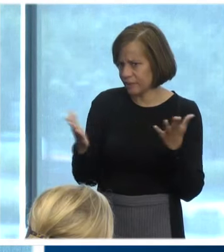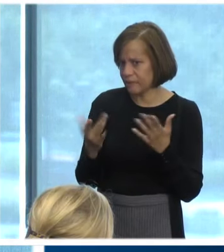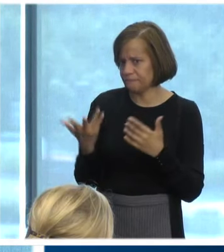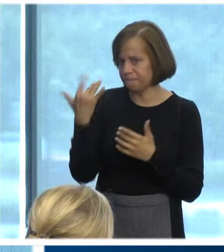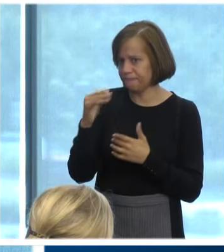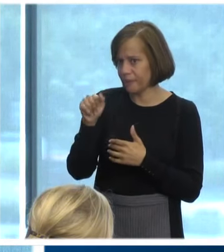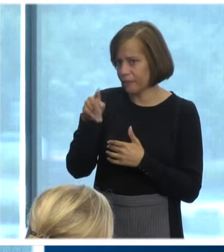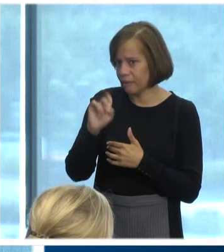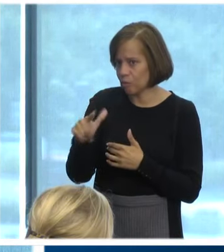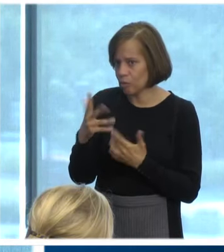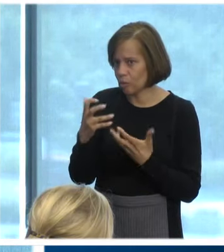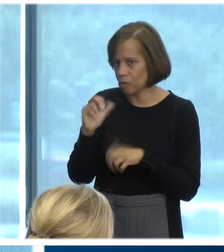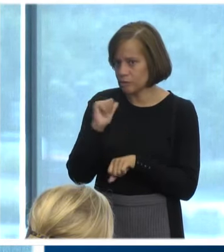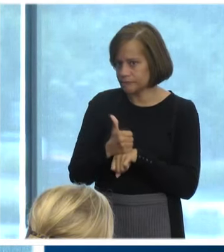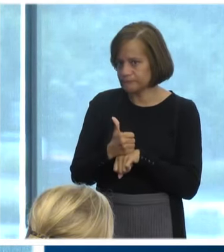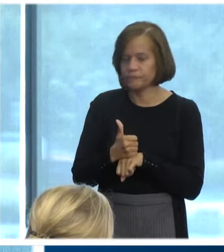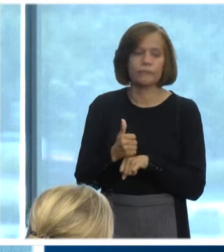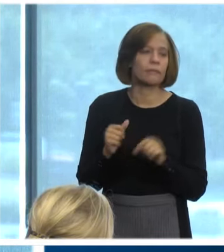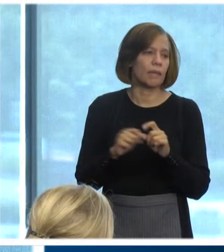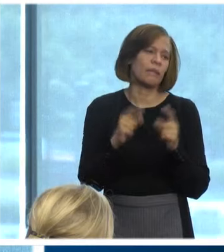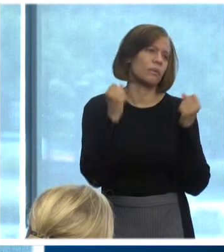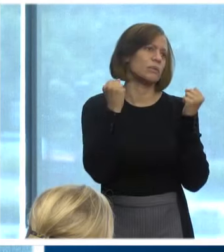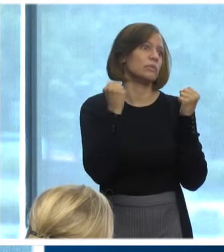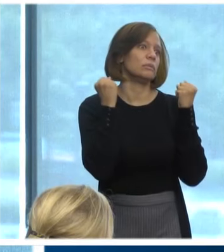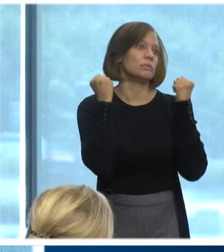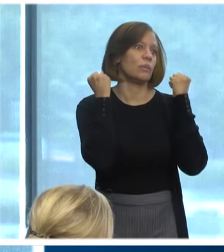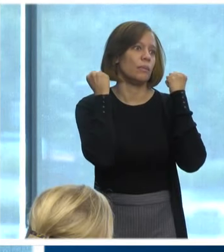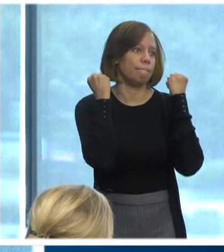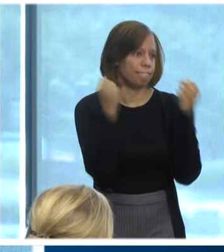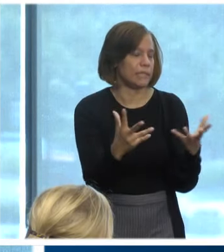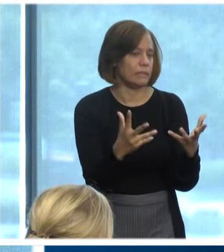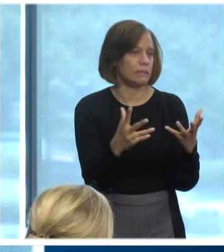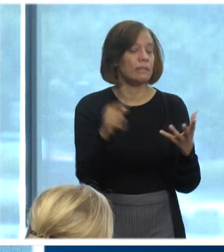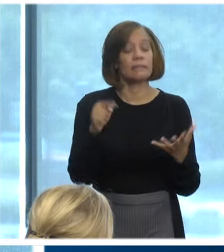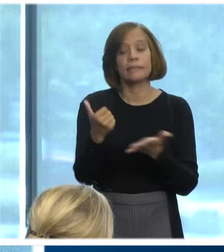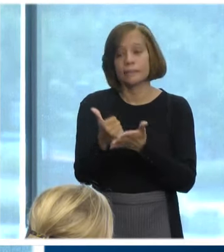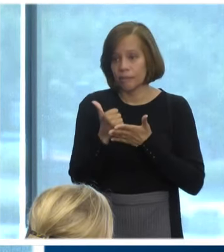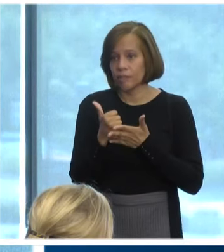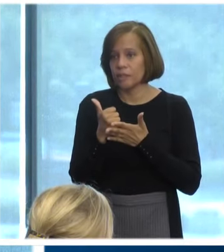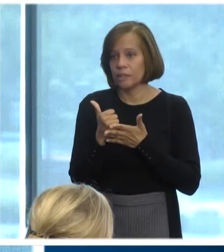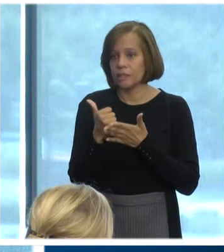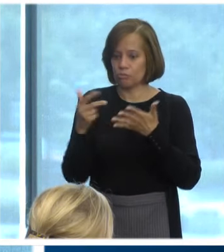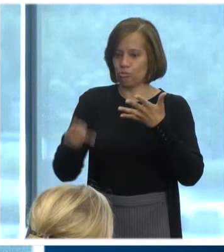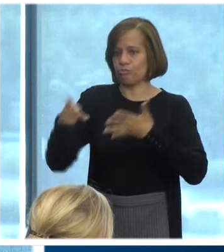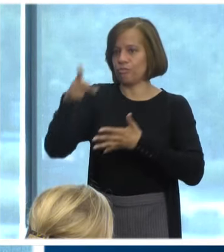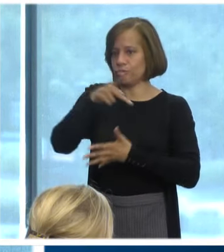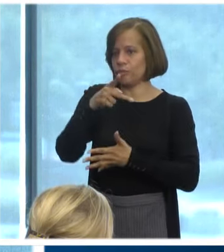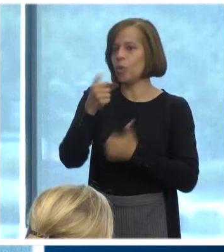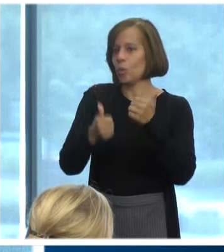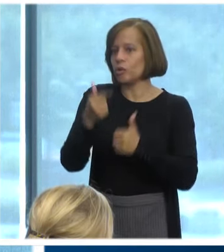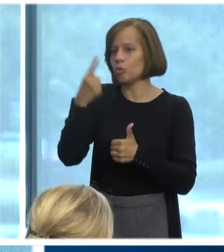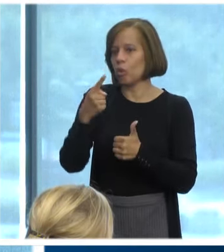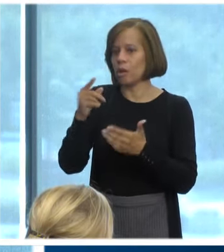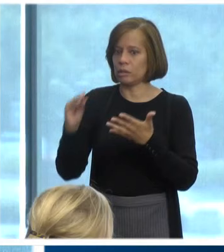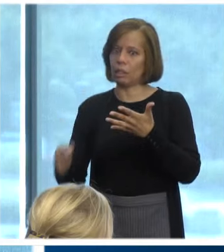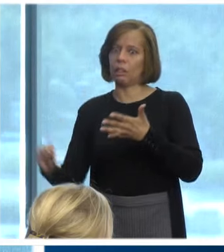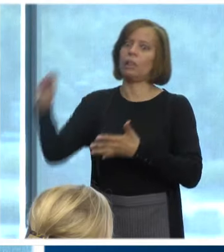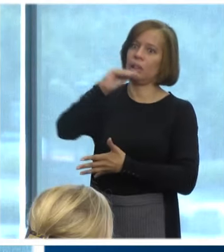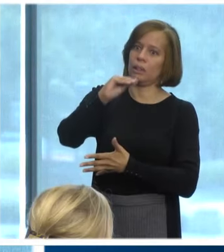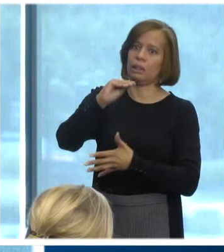April. But there were so many, this has actually helped me prioritize which ones I need to move to the top and get